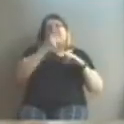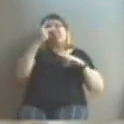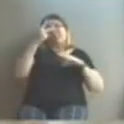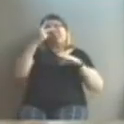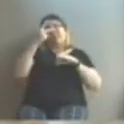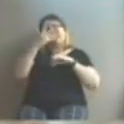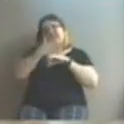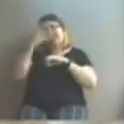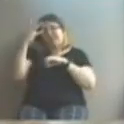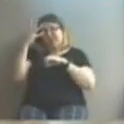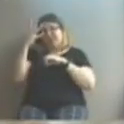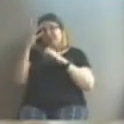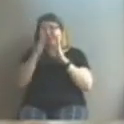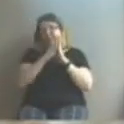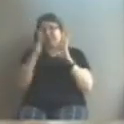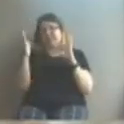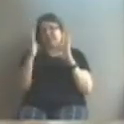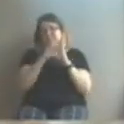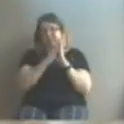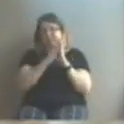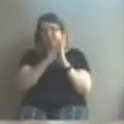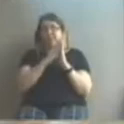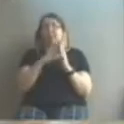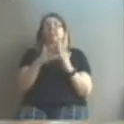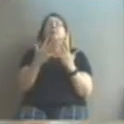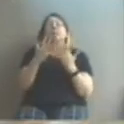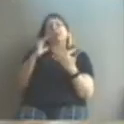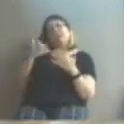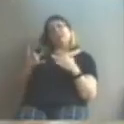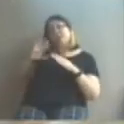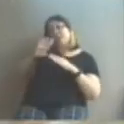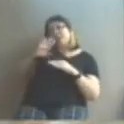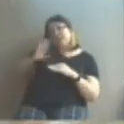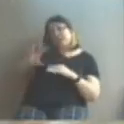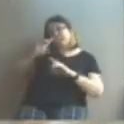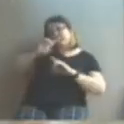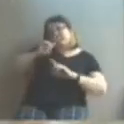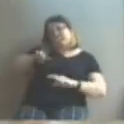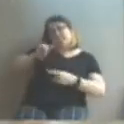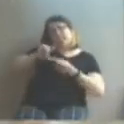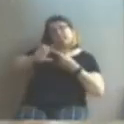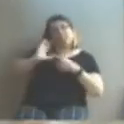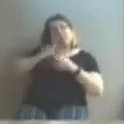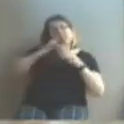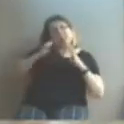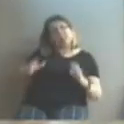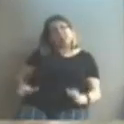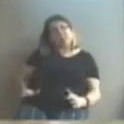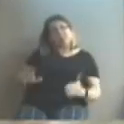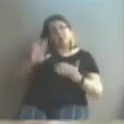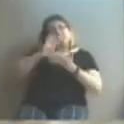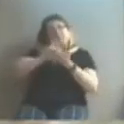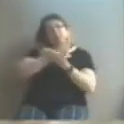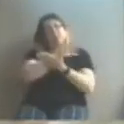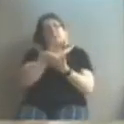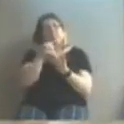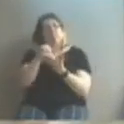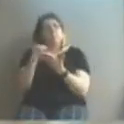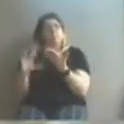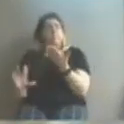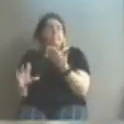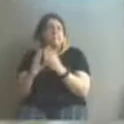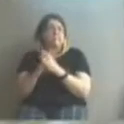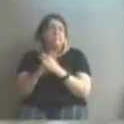on average. So there's direct responsiveness to our customers, the school and the student.